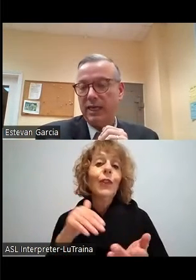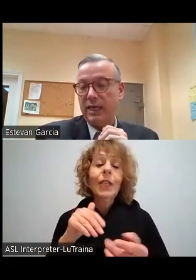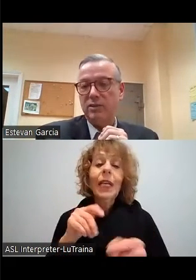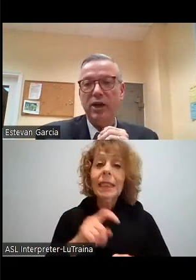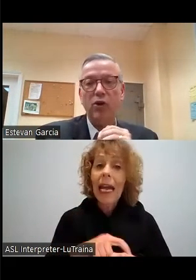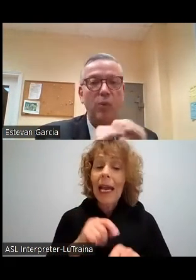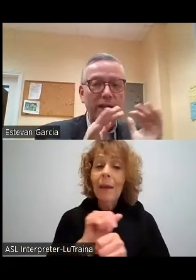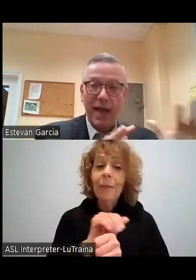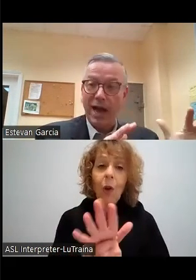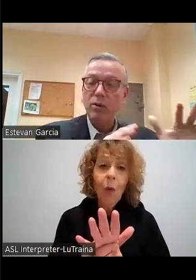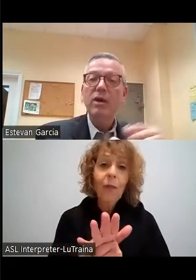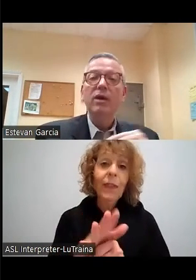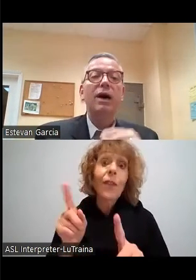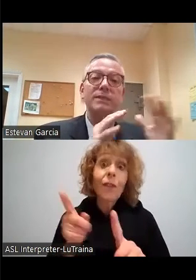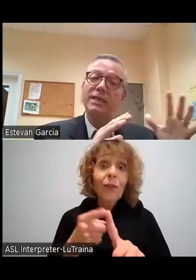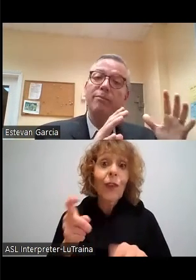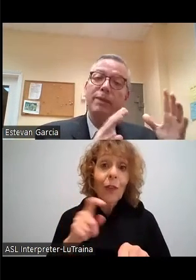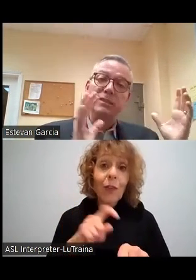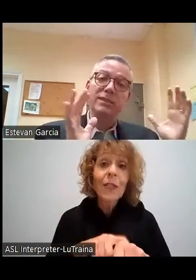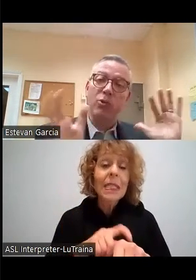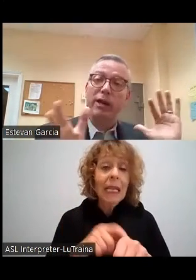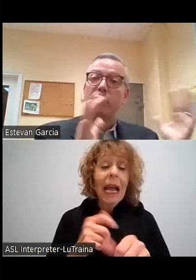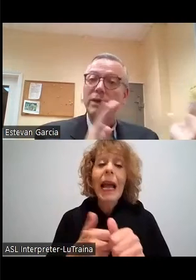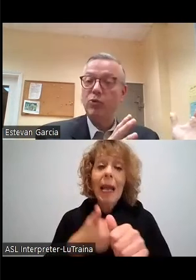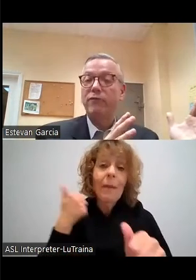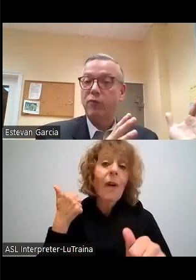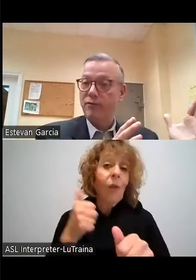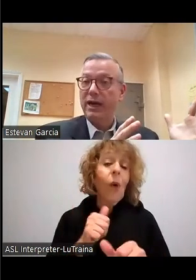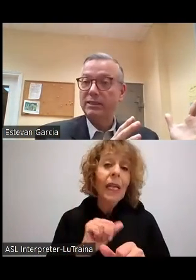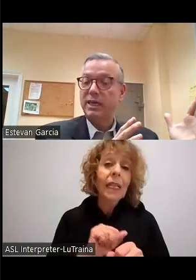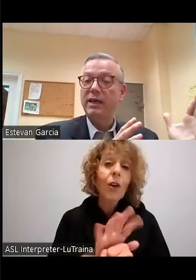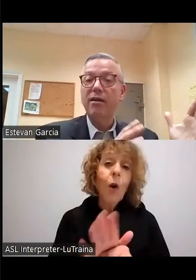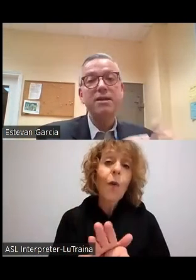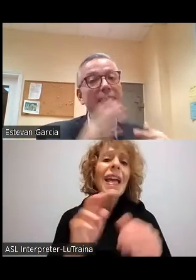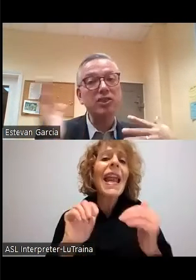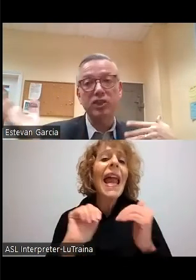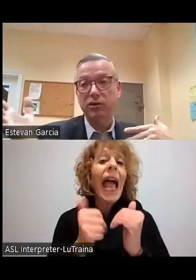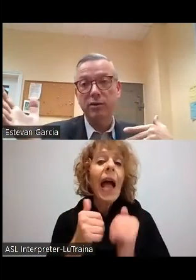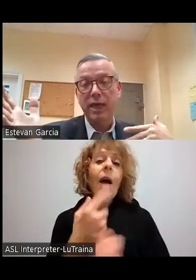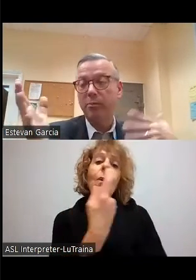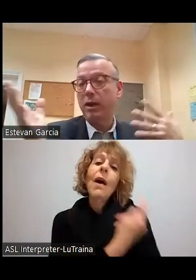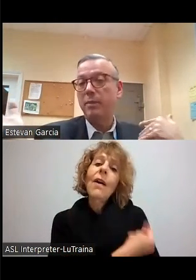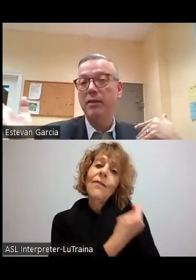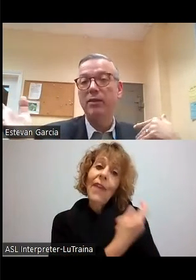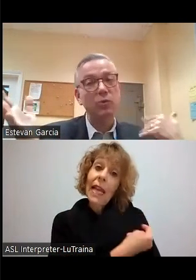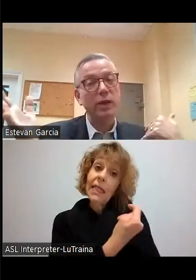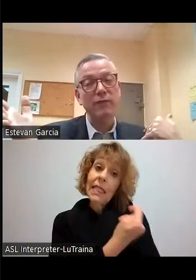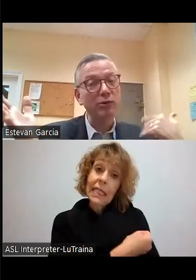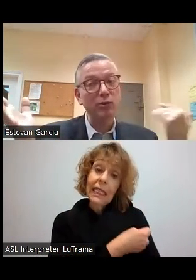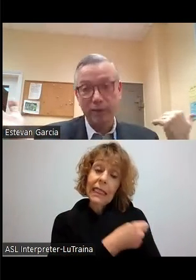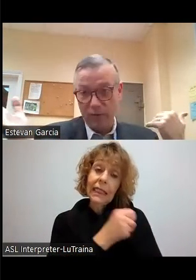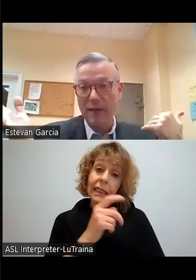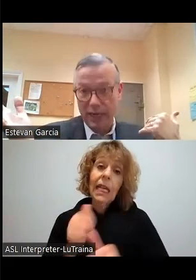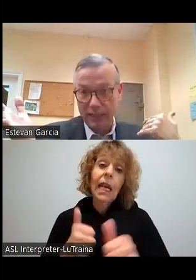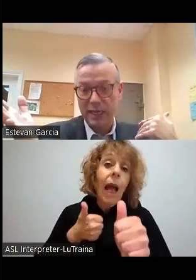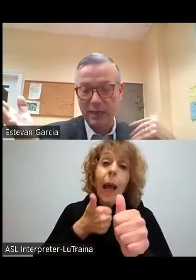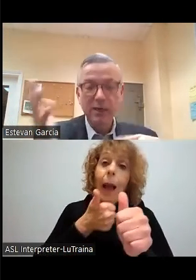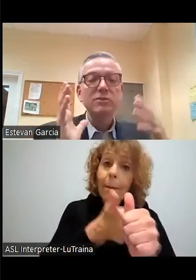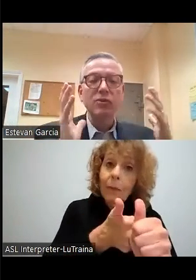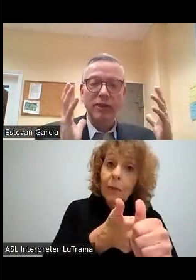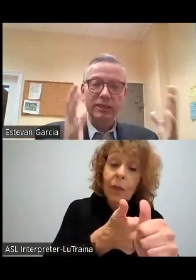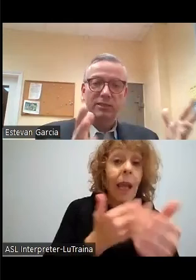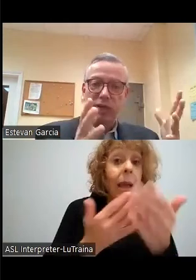our vaccines. Right now, up to date means the 23-24 vaccine. Next year, it may mean the 24-25